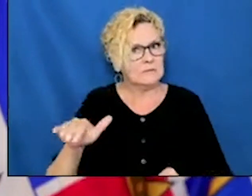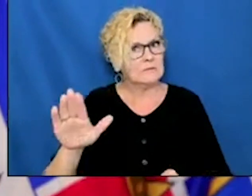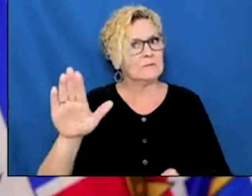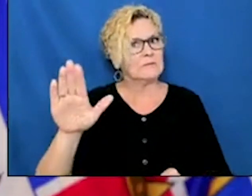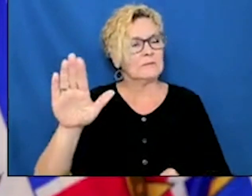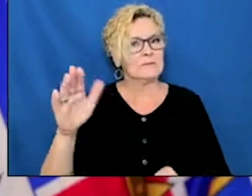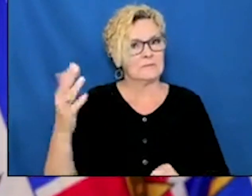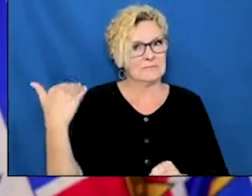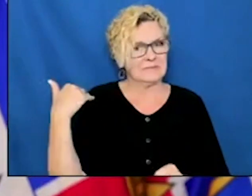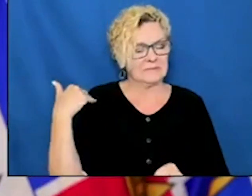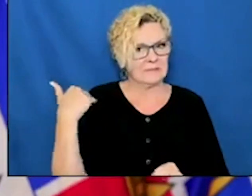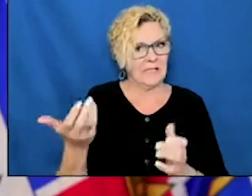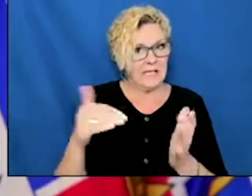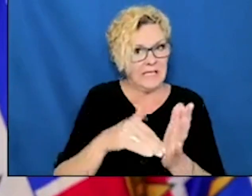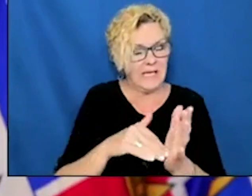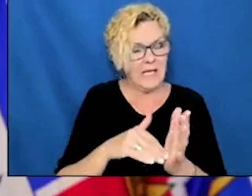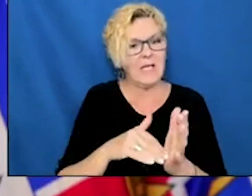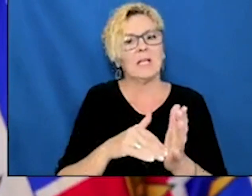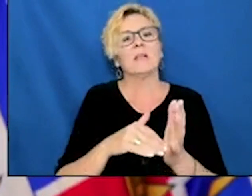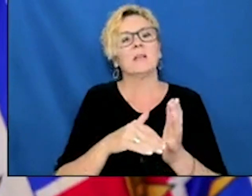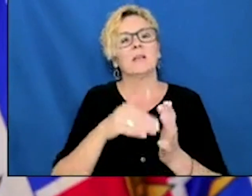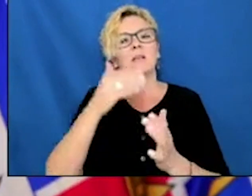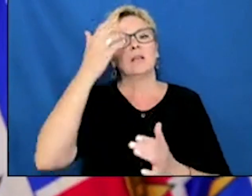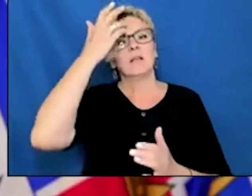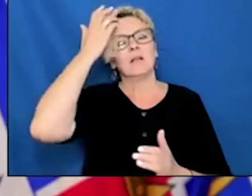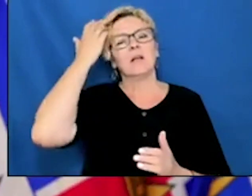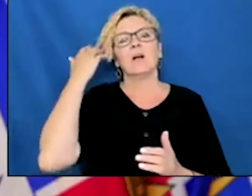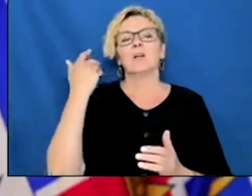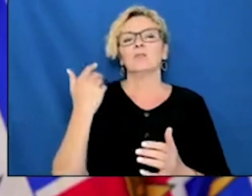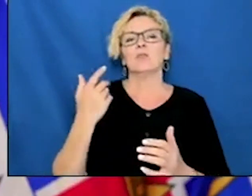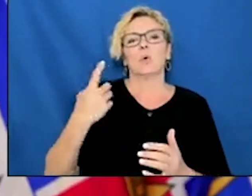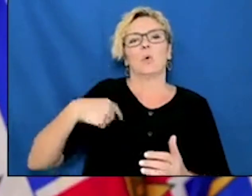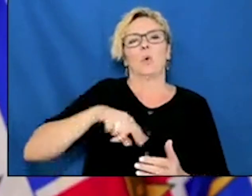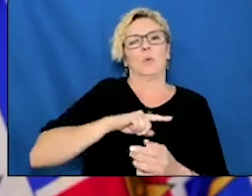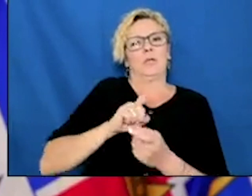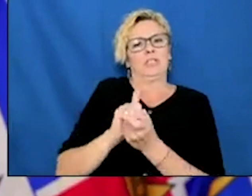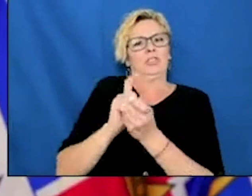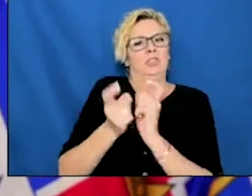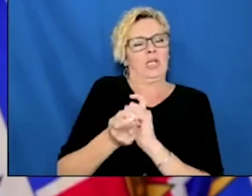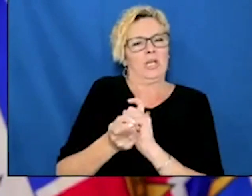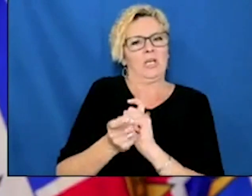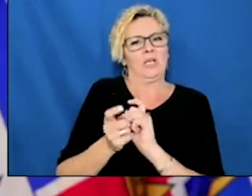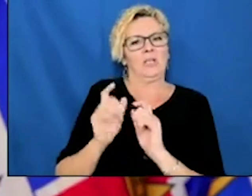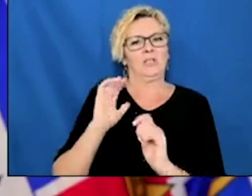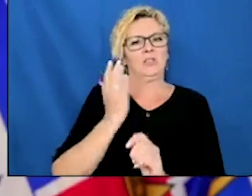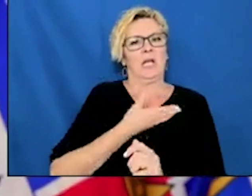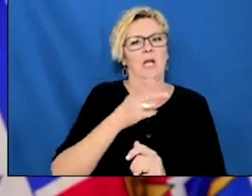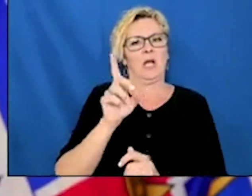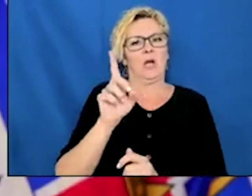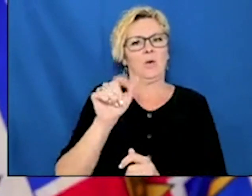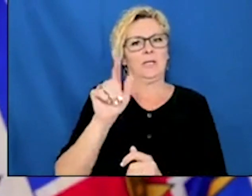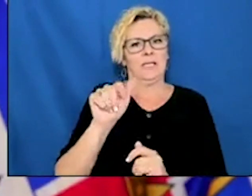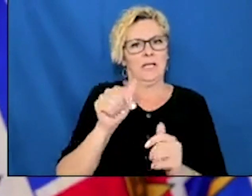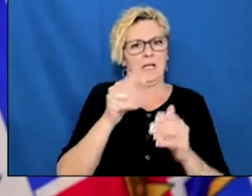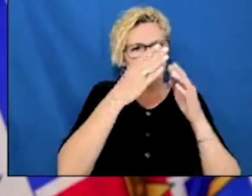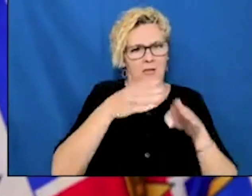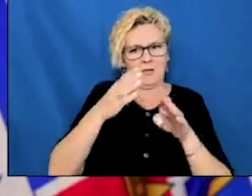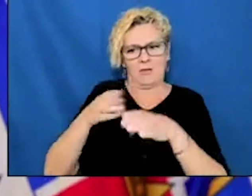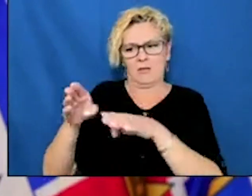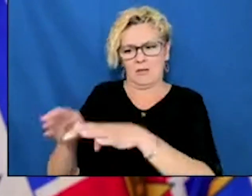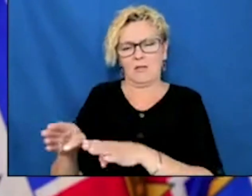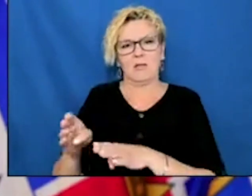province. We are now able to present data by a more granular level, and that granular level is the community health service